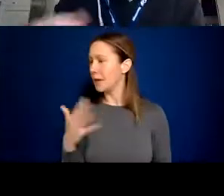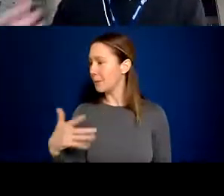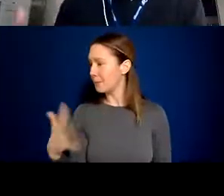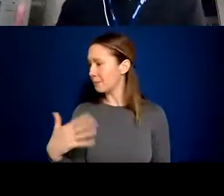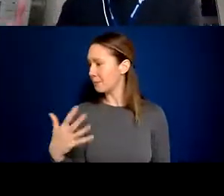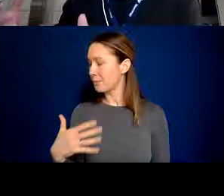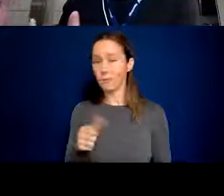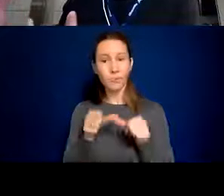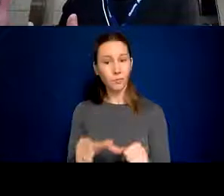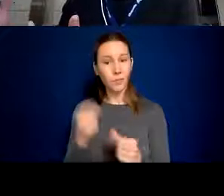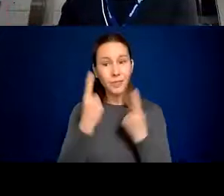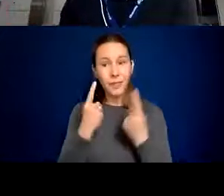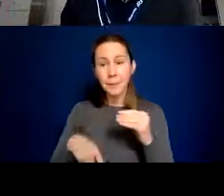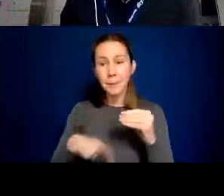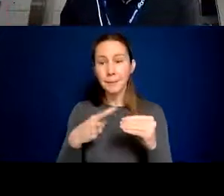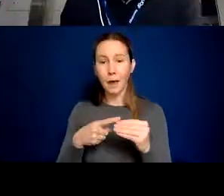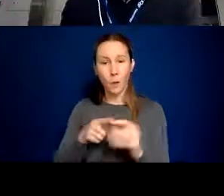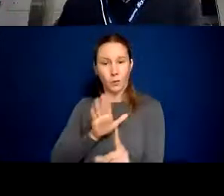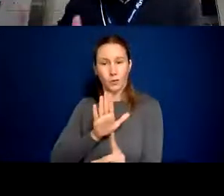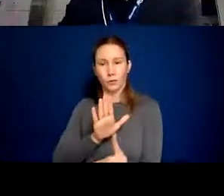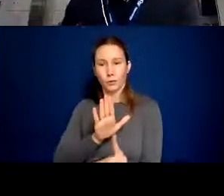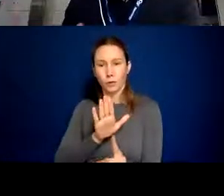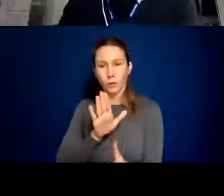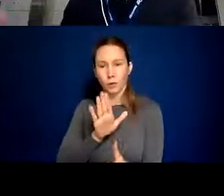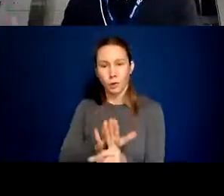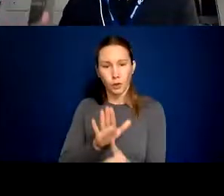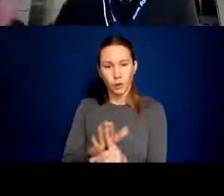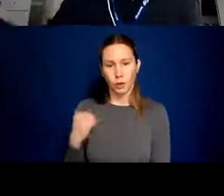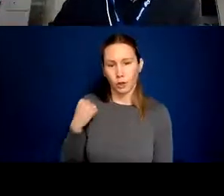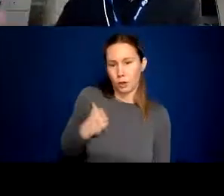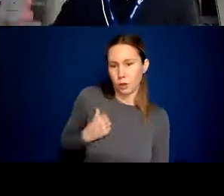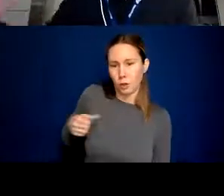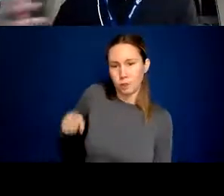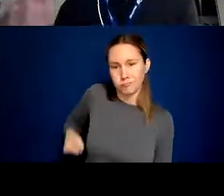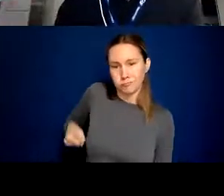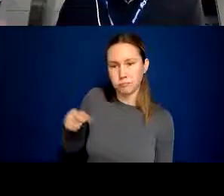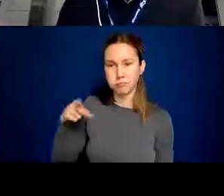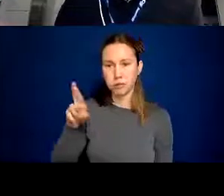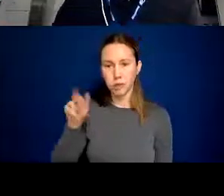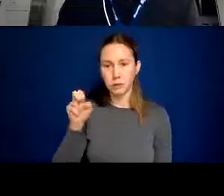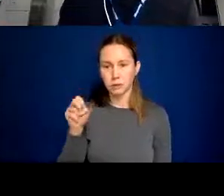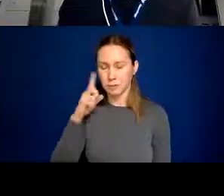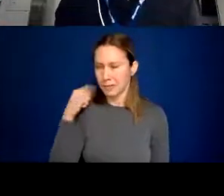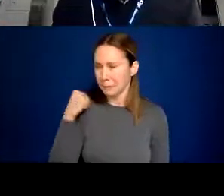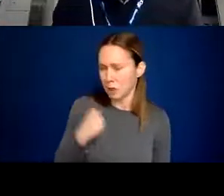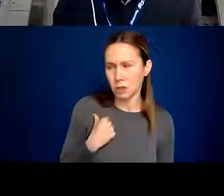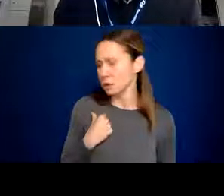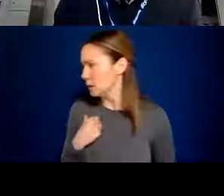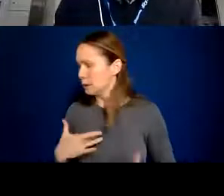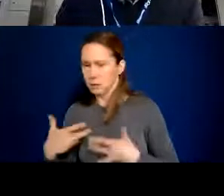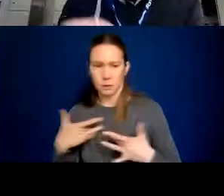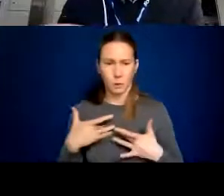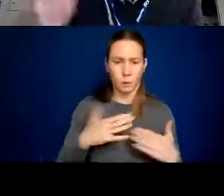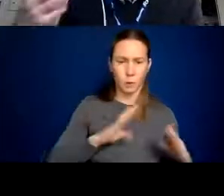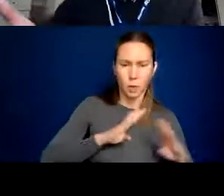thinking about her purse and always thinking about her purse and worried about her purse and anxious about where her purse